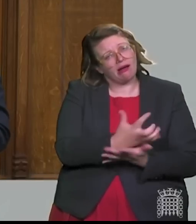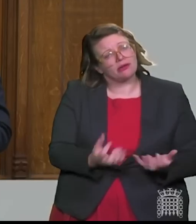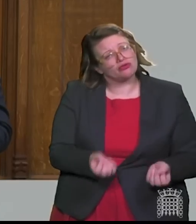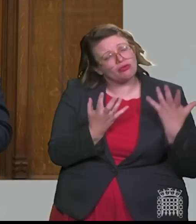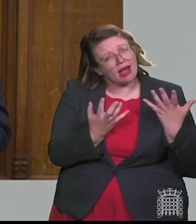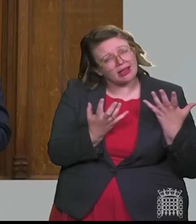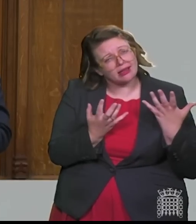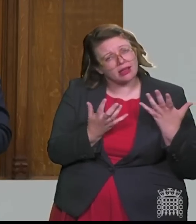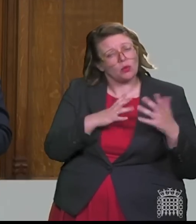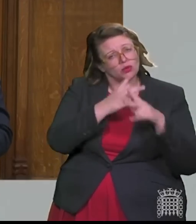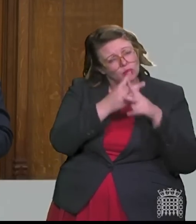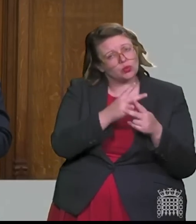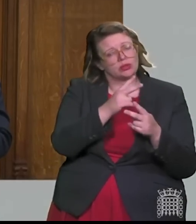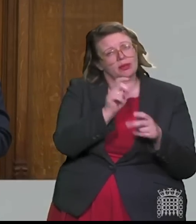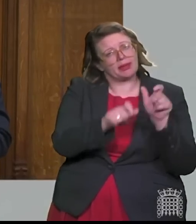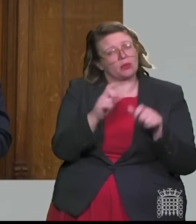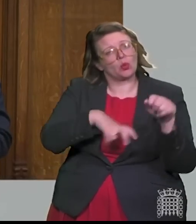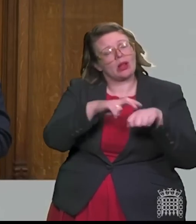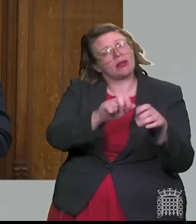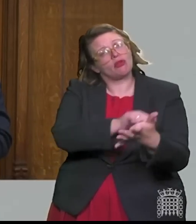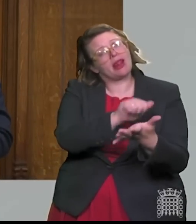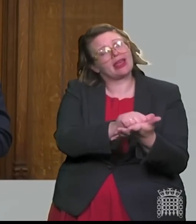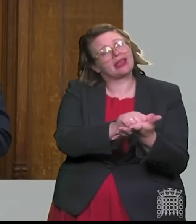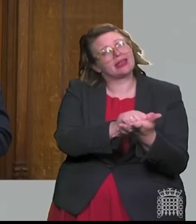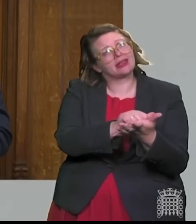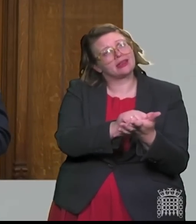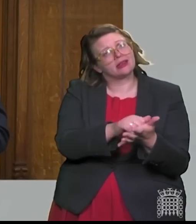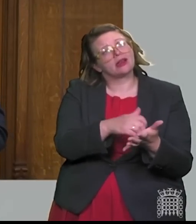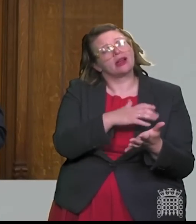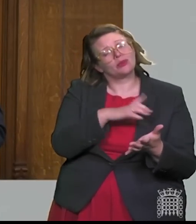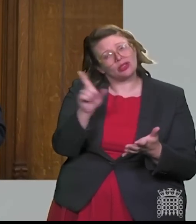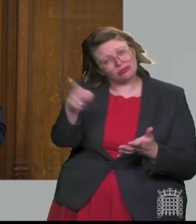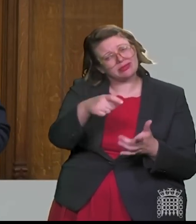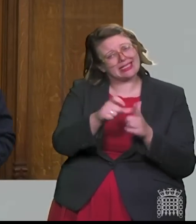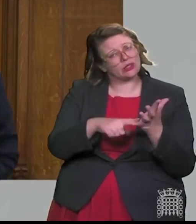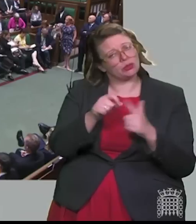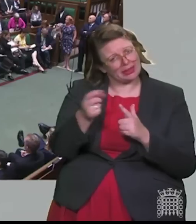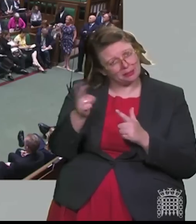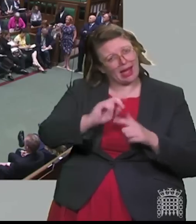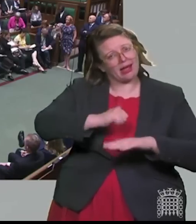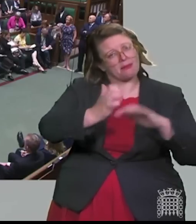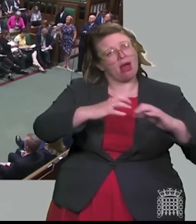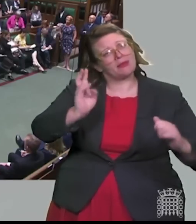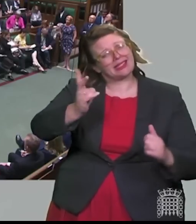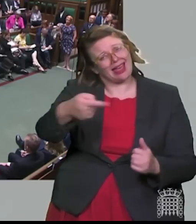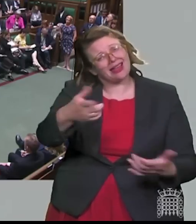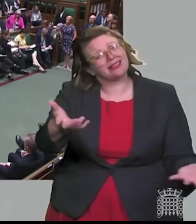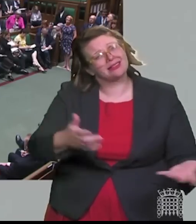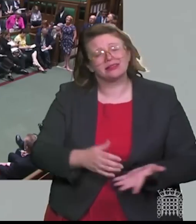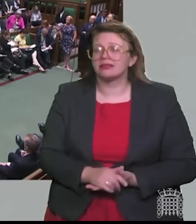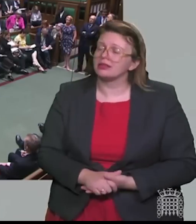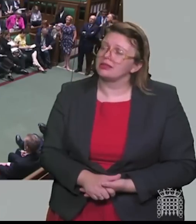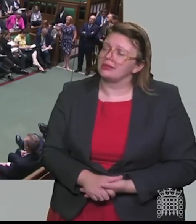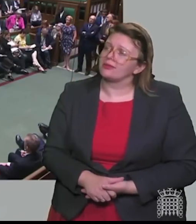join with the people of Northern Ireland, Mr Speaker, in telling the DUP to get back to work now? Well,